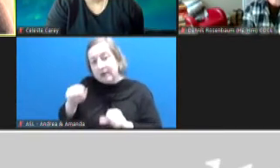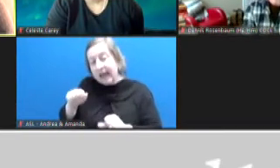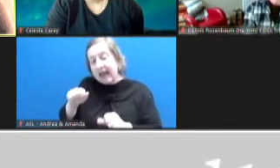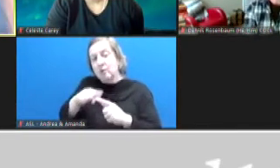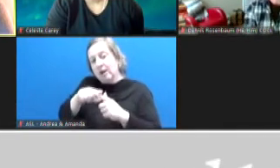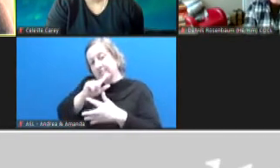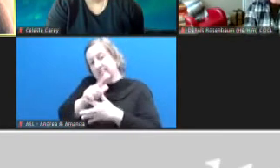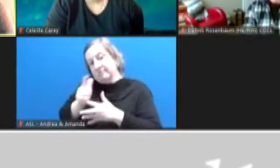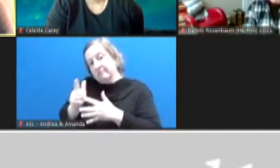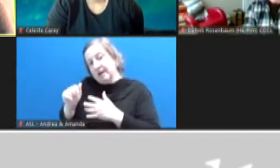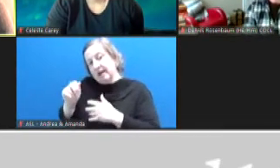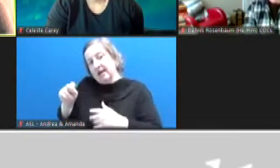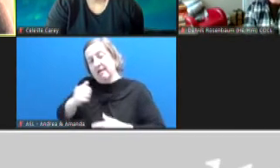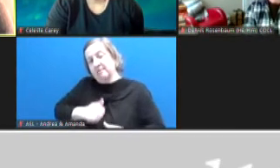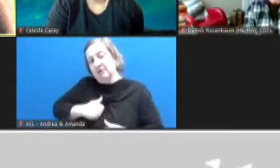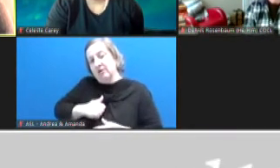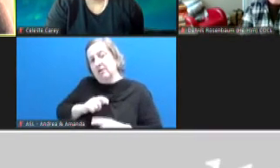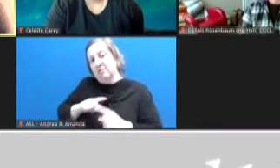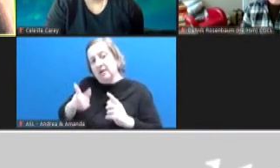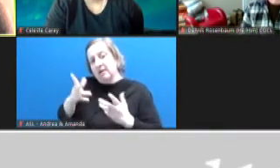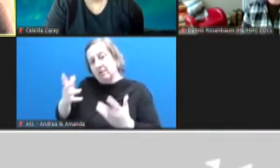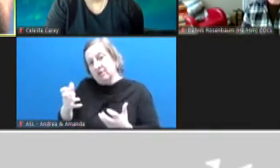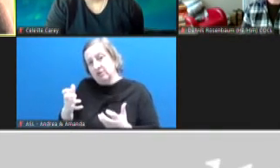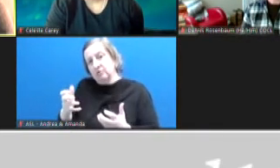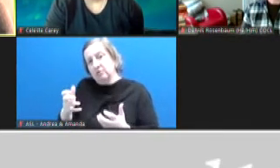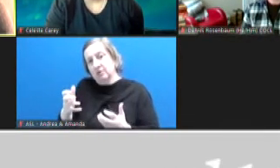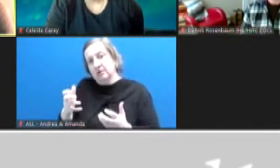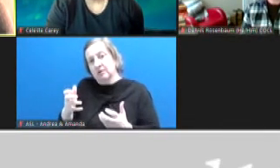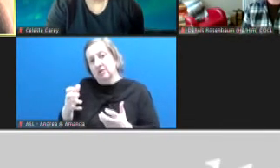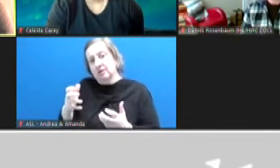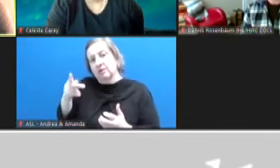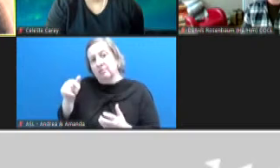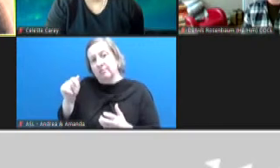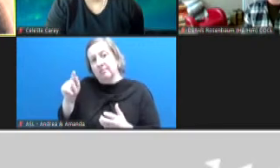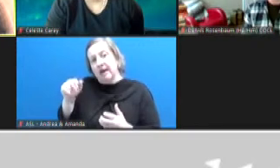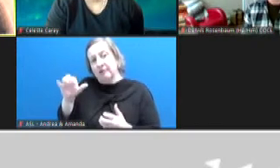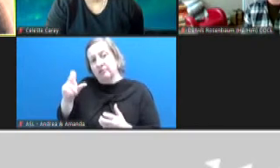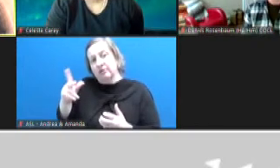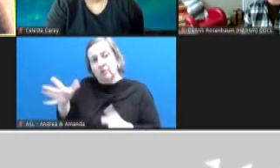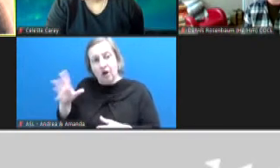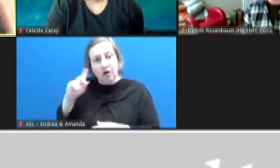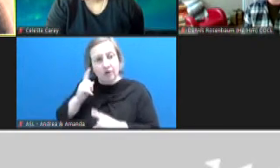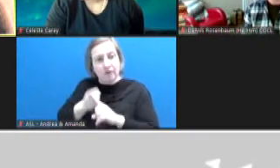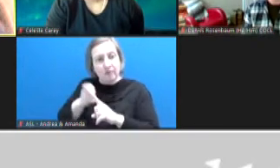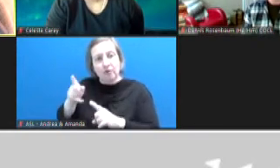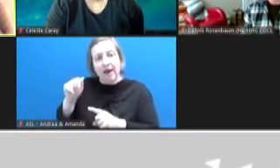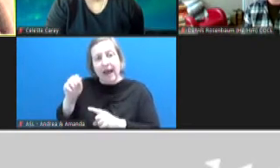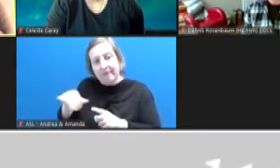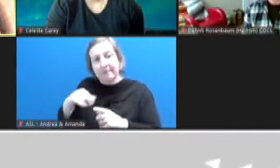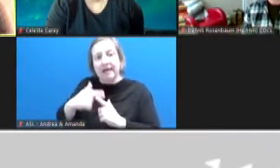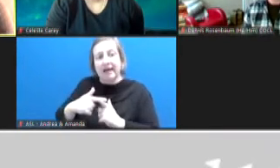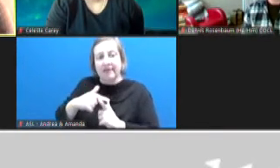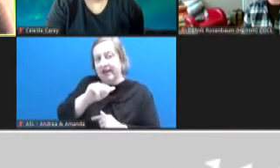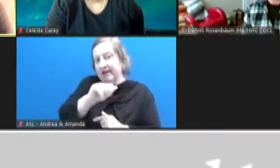through. And I'm sorry, but I wanna, I'm okay, Patrick, you've already been heard from. Let's get Amy and then Anne will come to